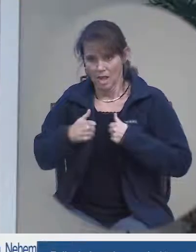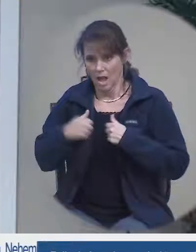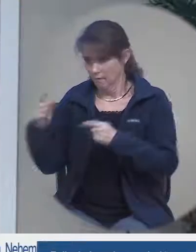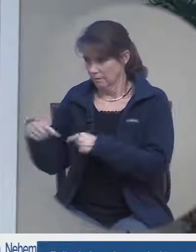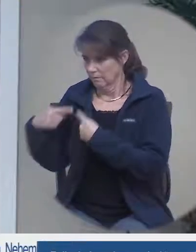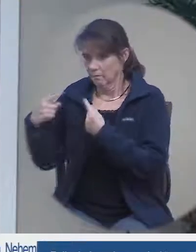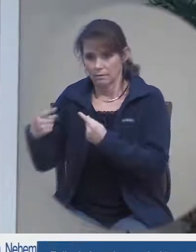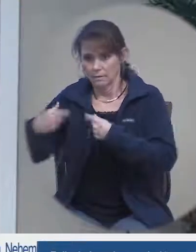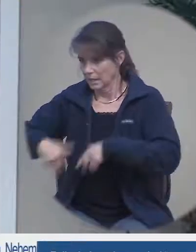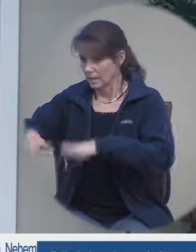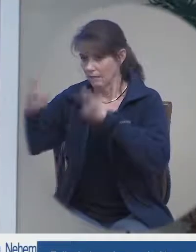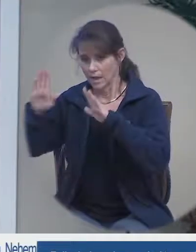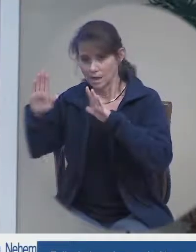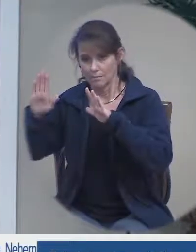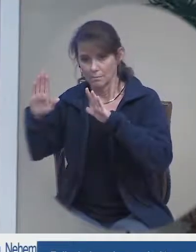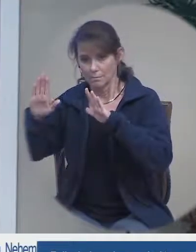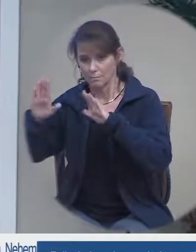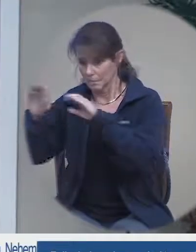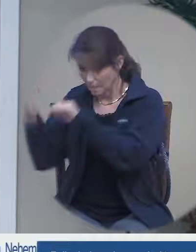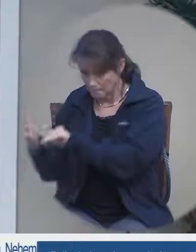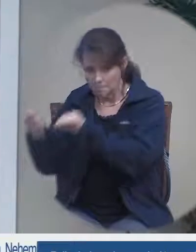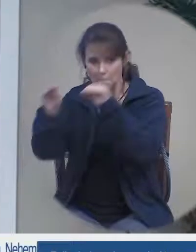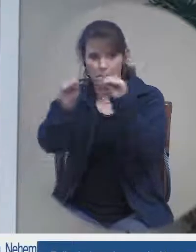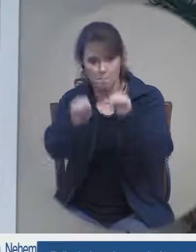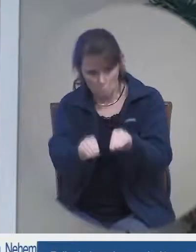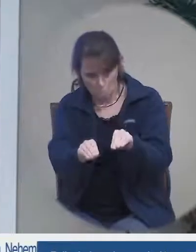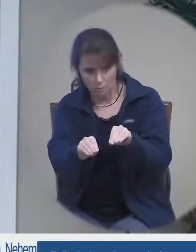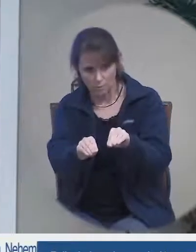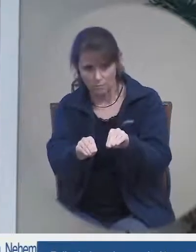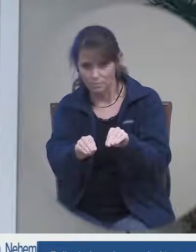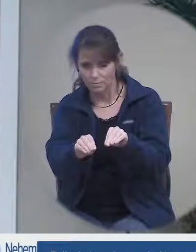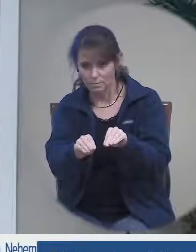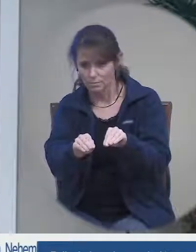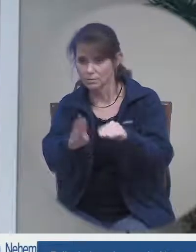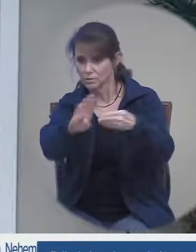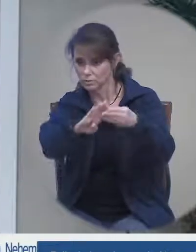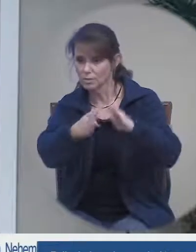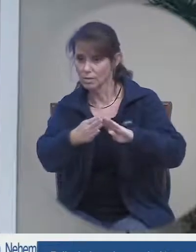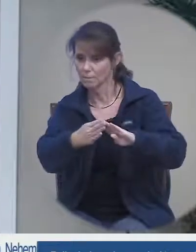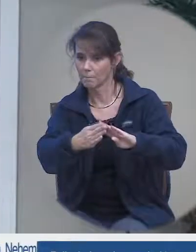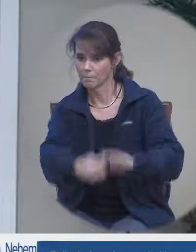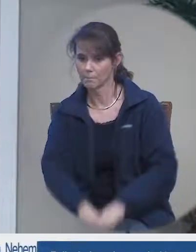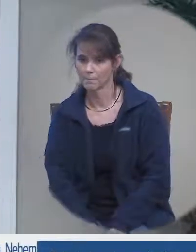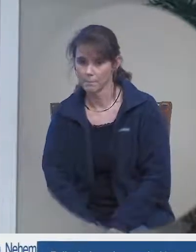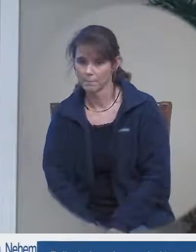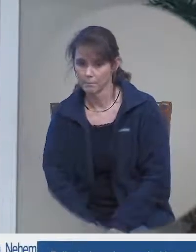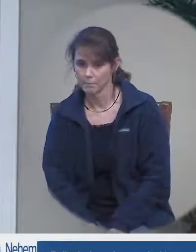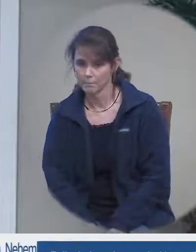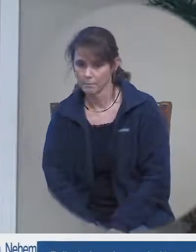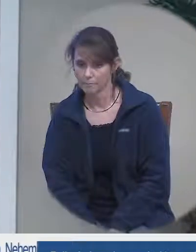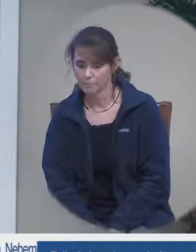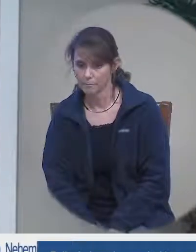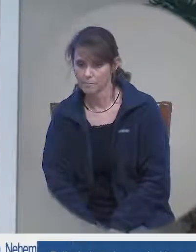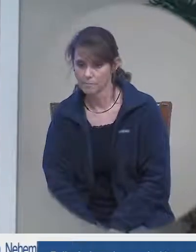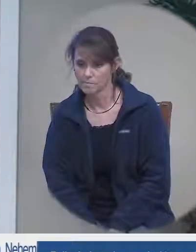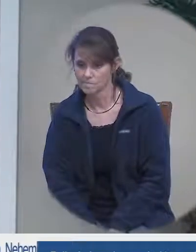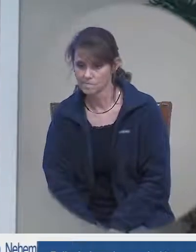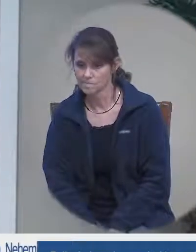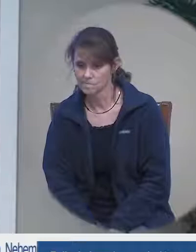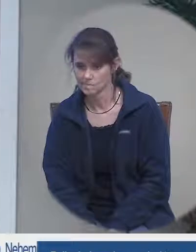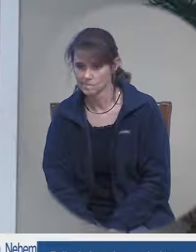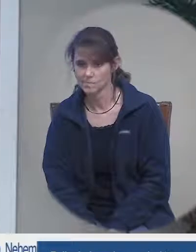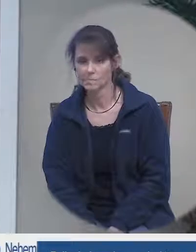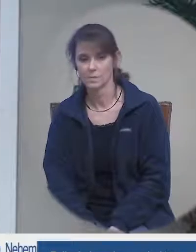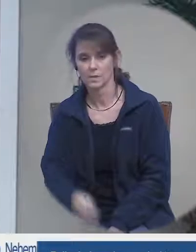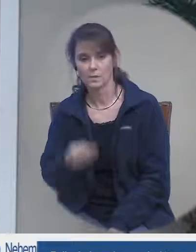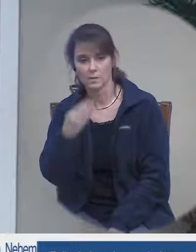in a community, and they were leaving those and going into the city. As much as we've been focusing on the fact that